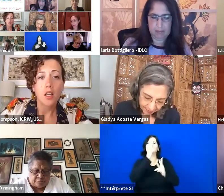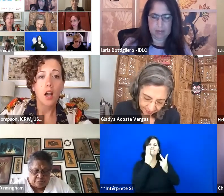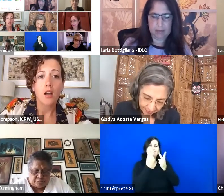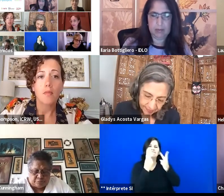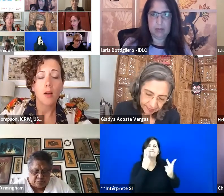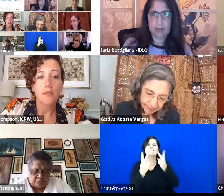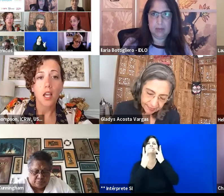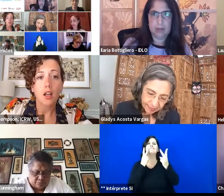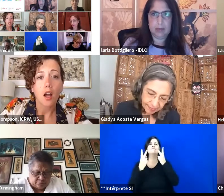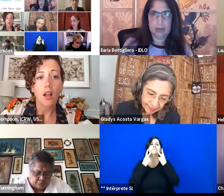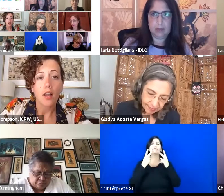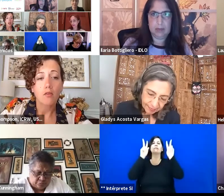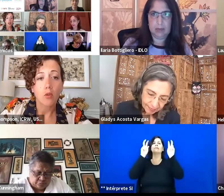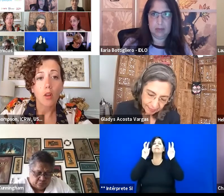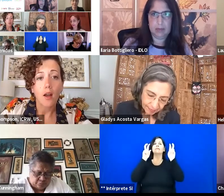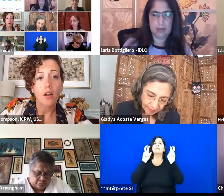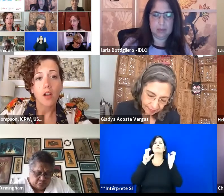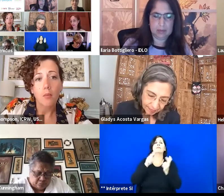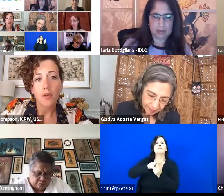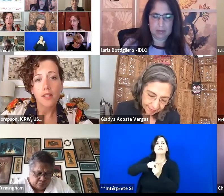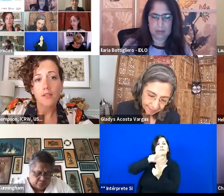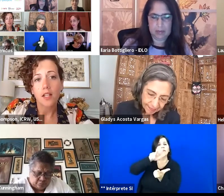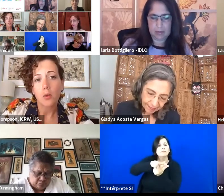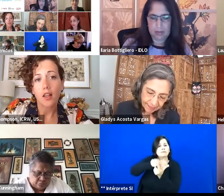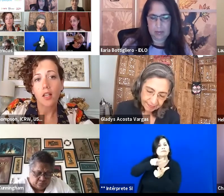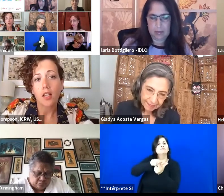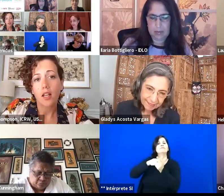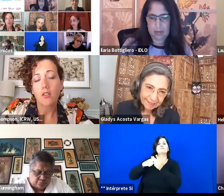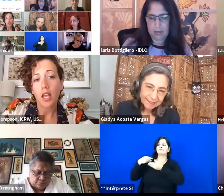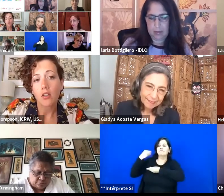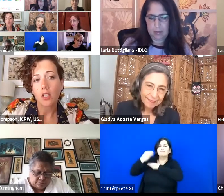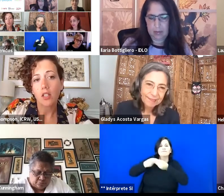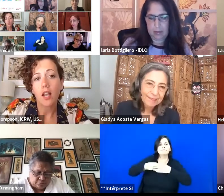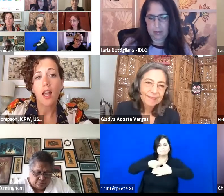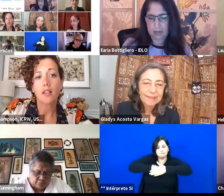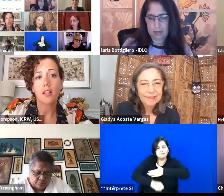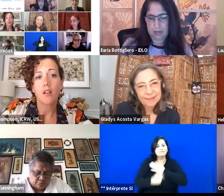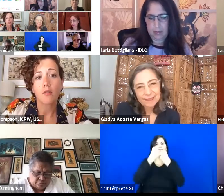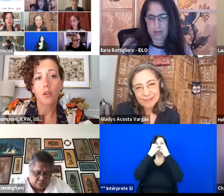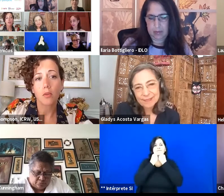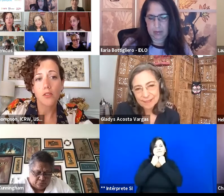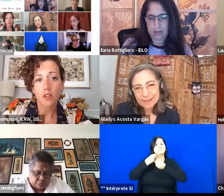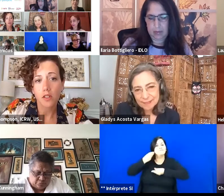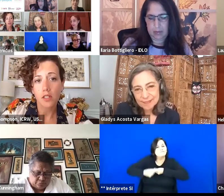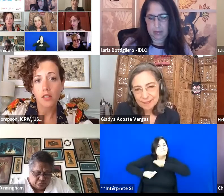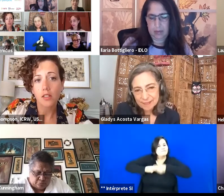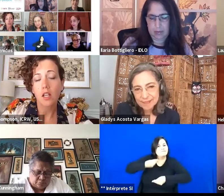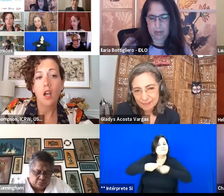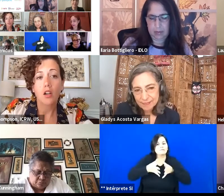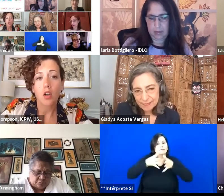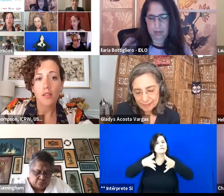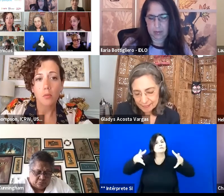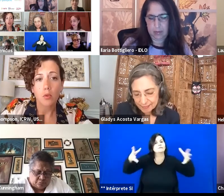robust uptake and rollout of comprehensive sexuality education and affordable